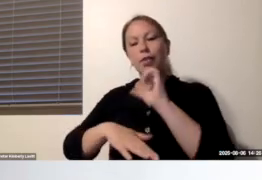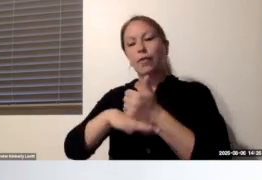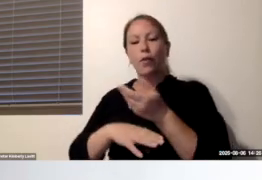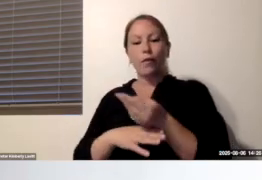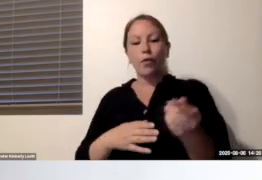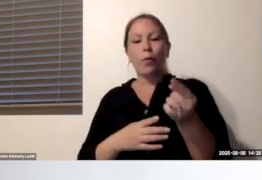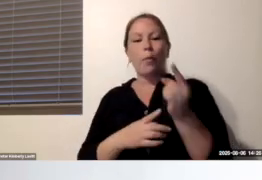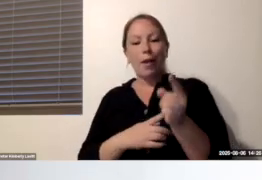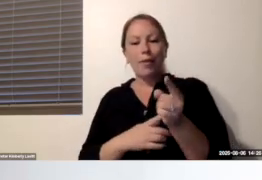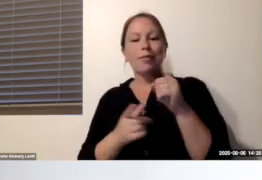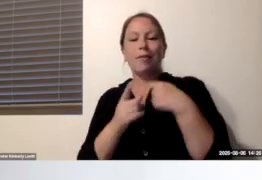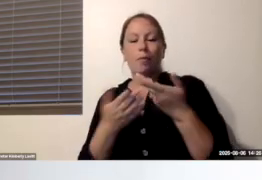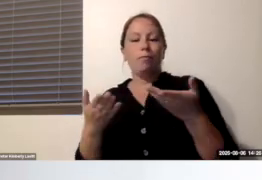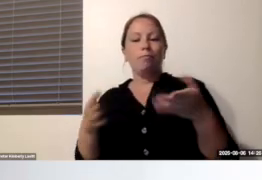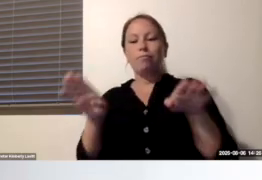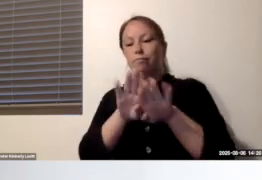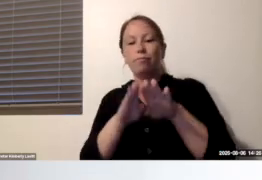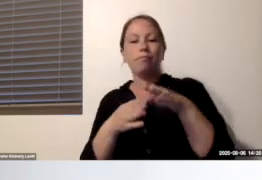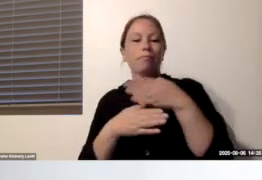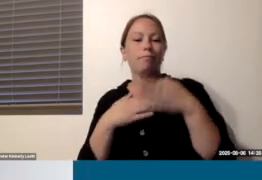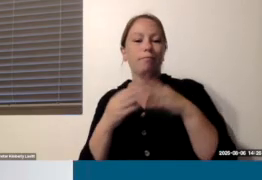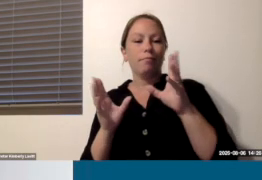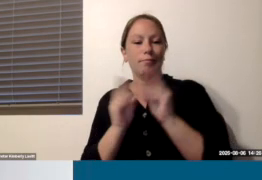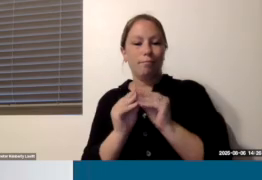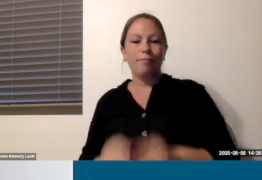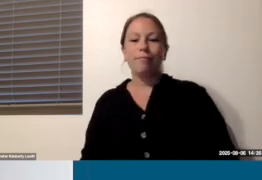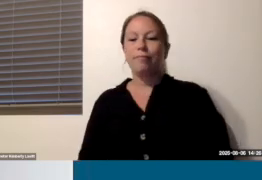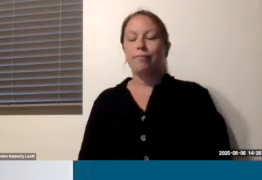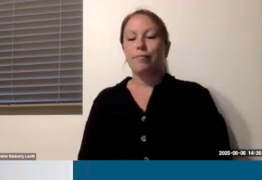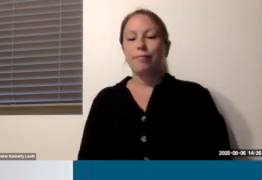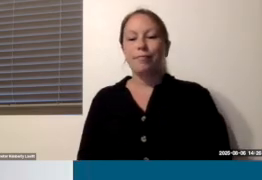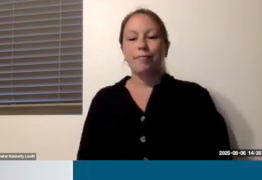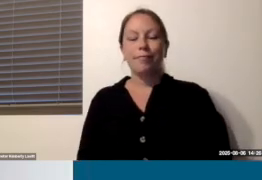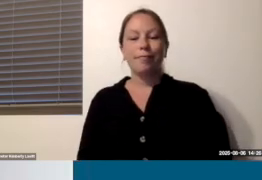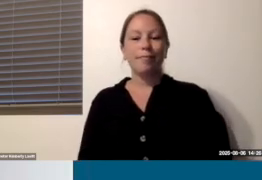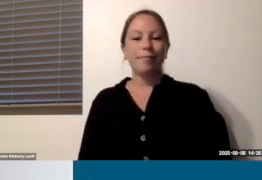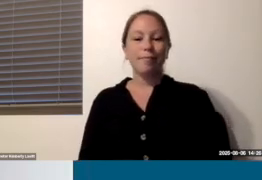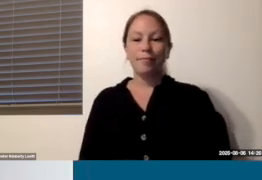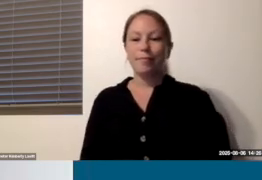close the meeting. Thanks, Michael.